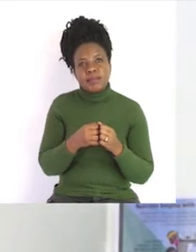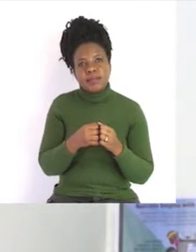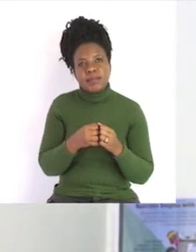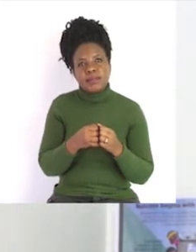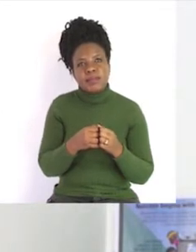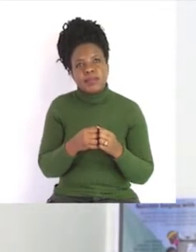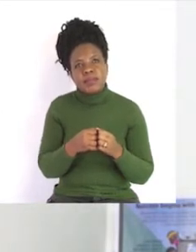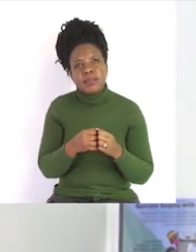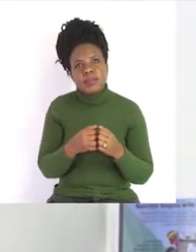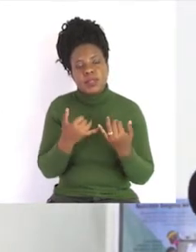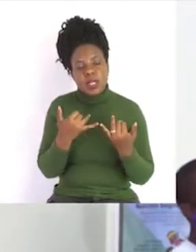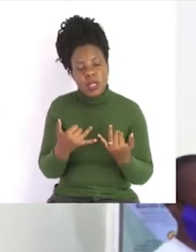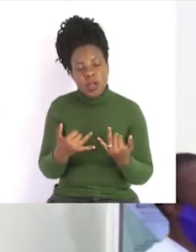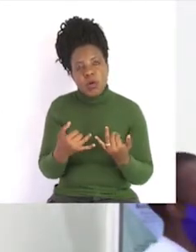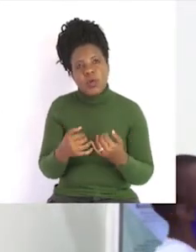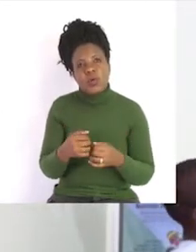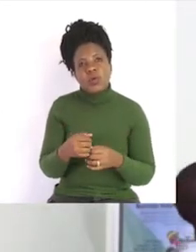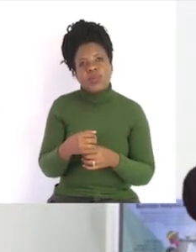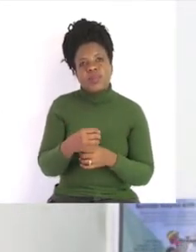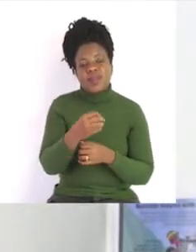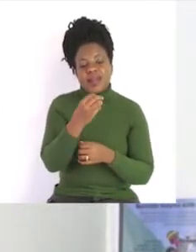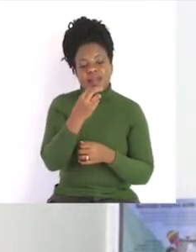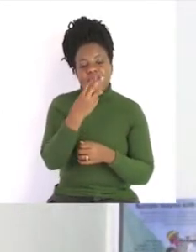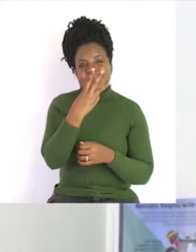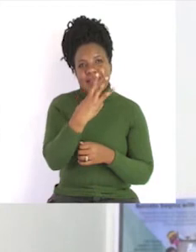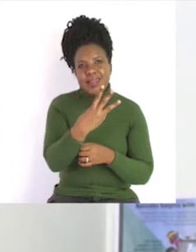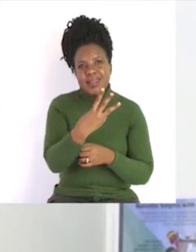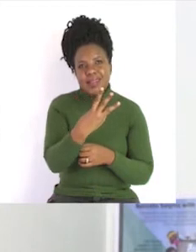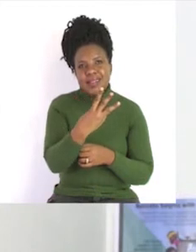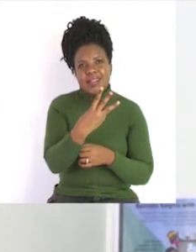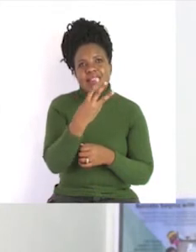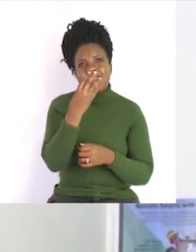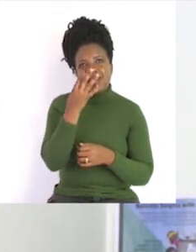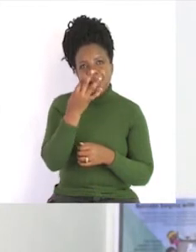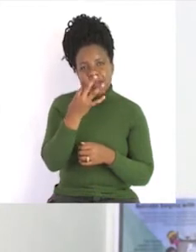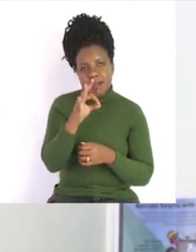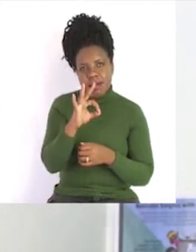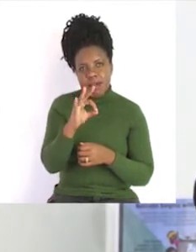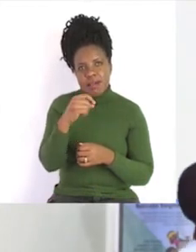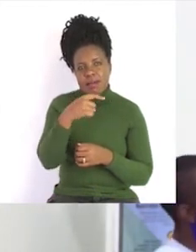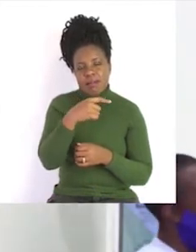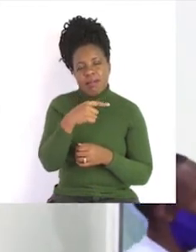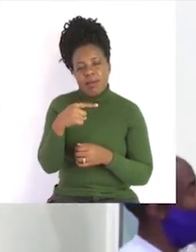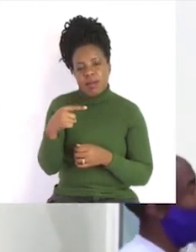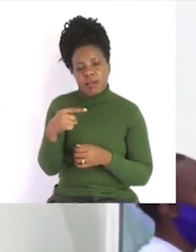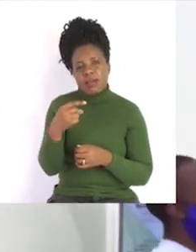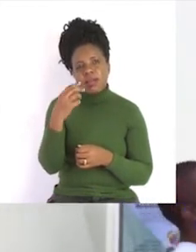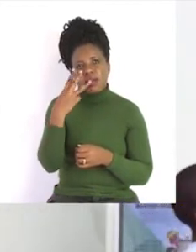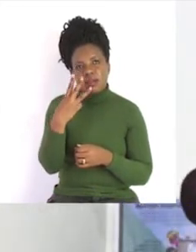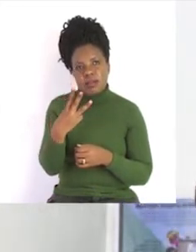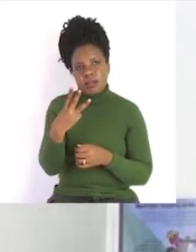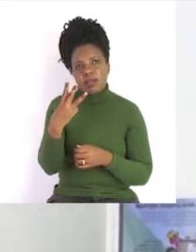you. All right. Now, once you are done with this, make sure you put your subtraction sign there. Why is that